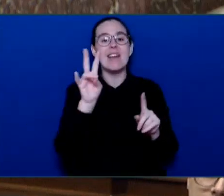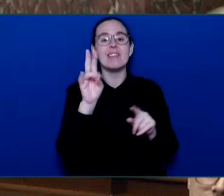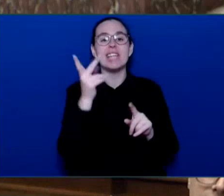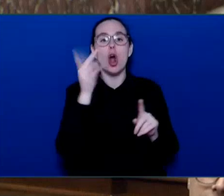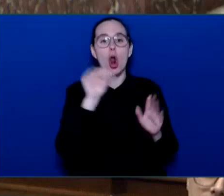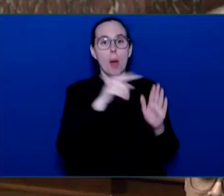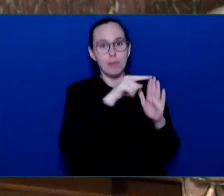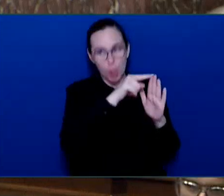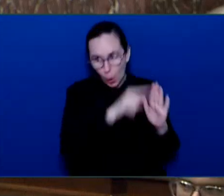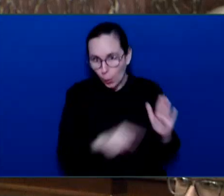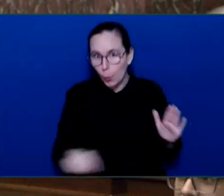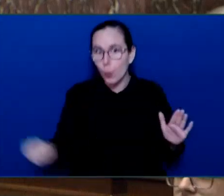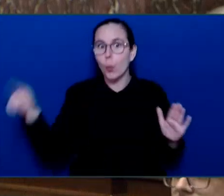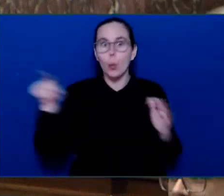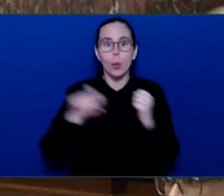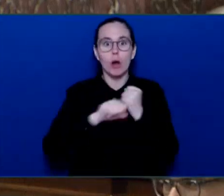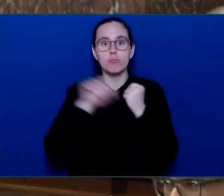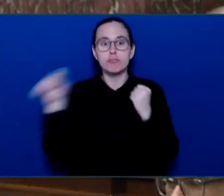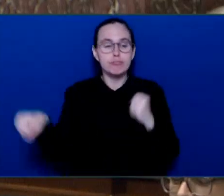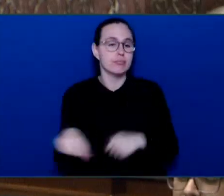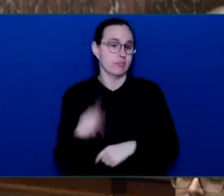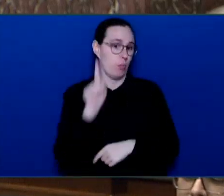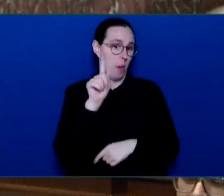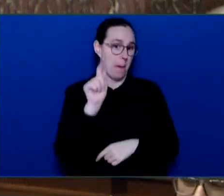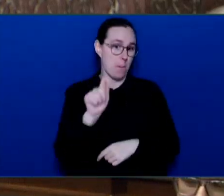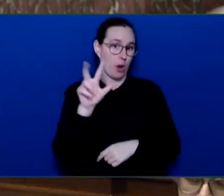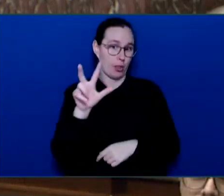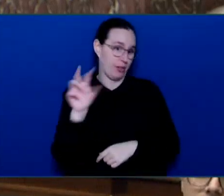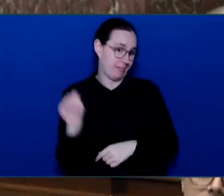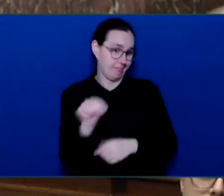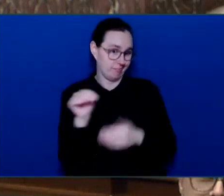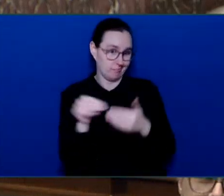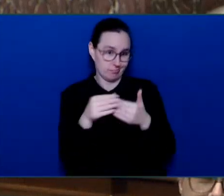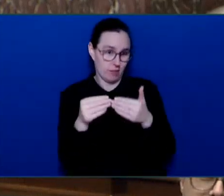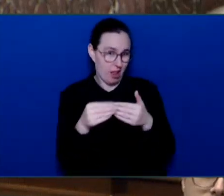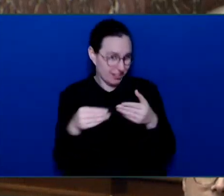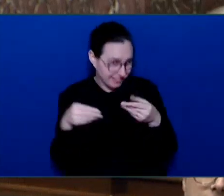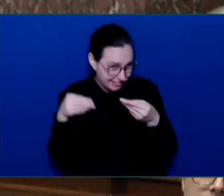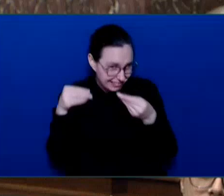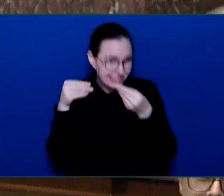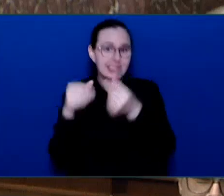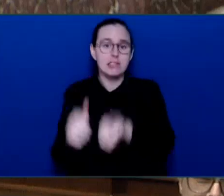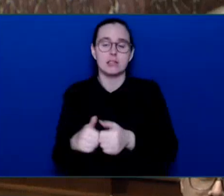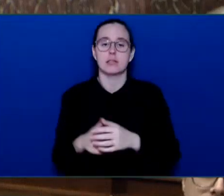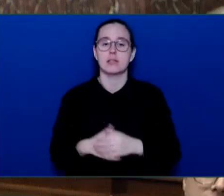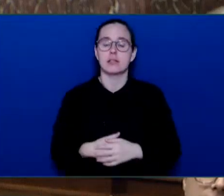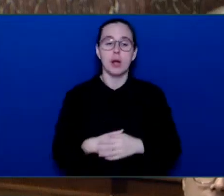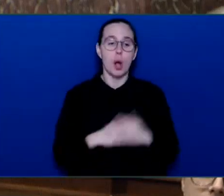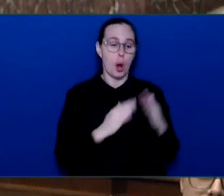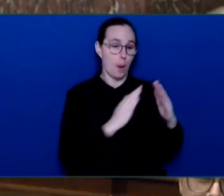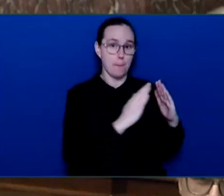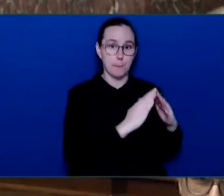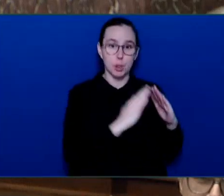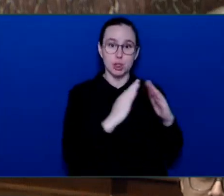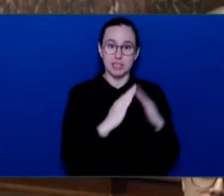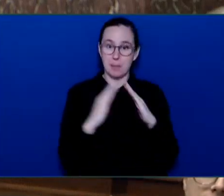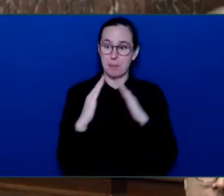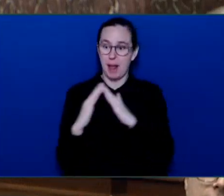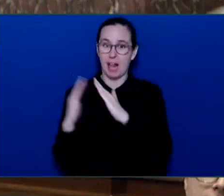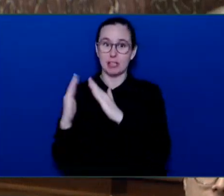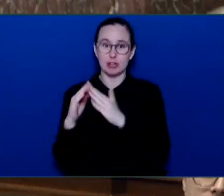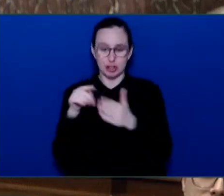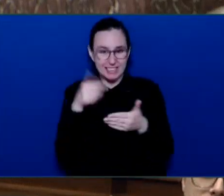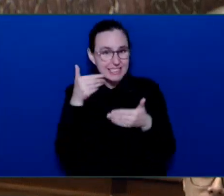Transit-oriented development is a feature. Municipalities that are part of this line are updating their neighbourhood plans as we